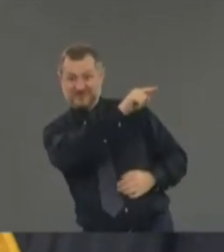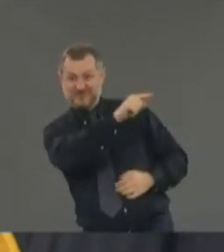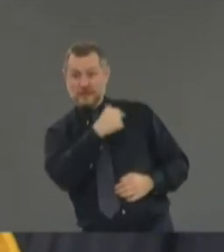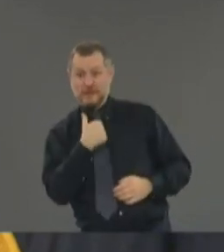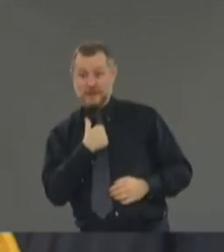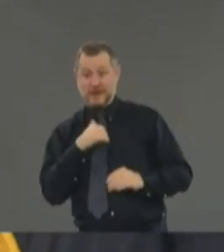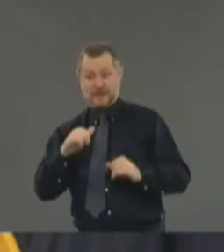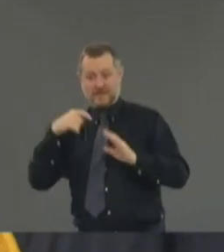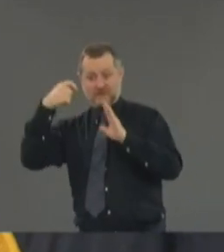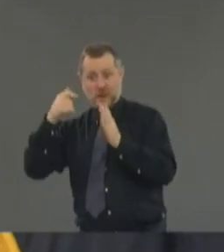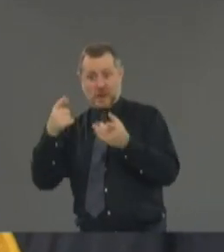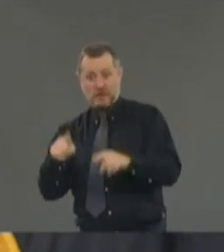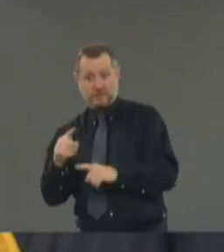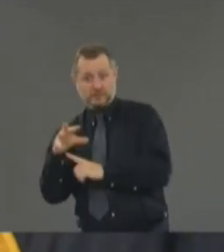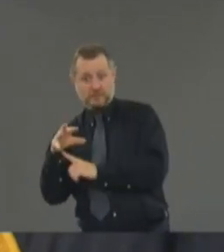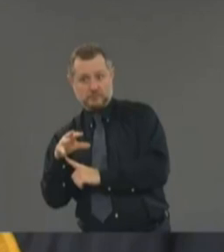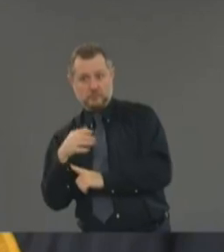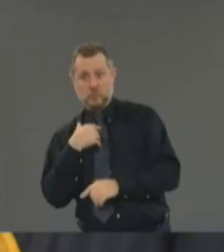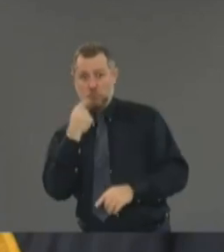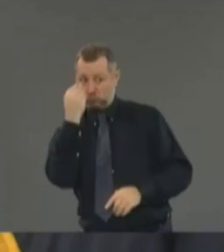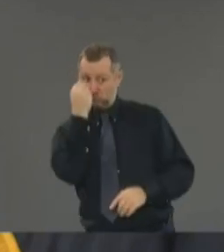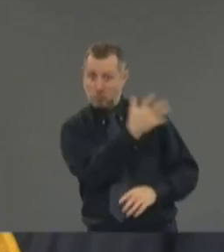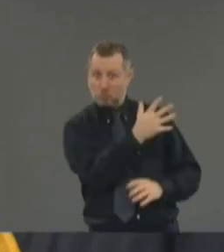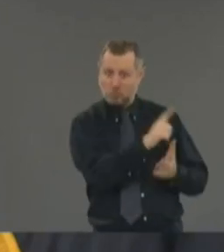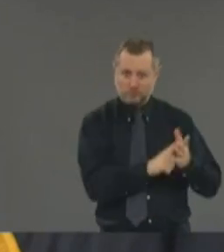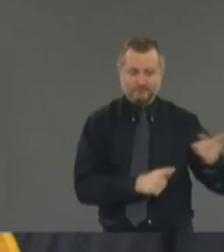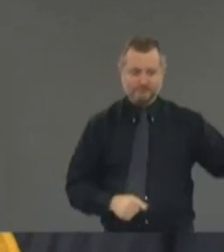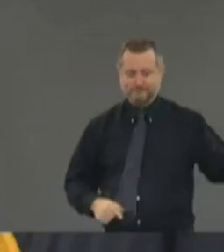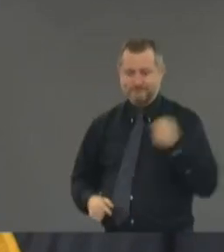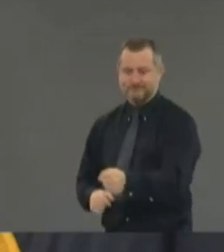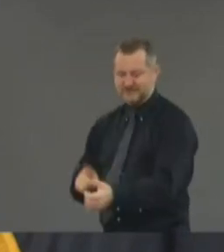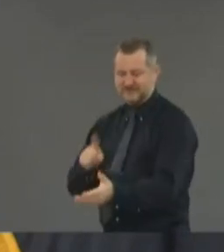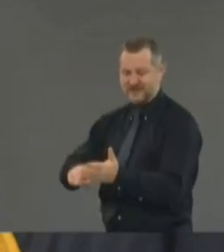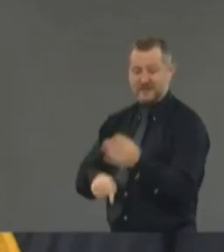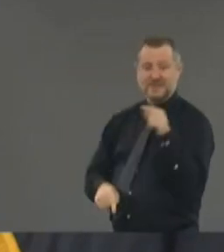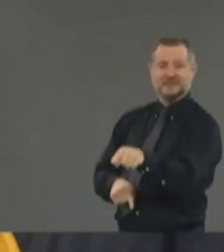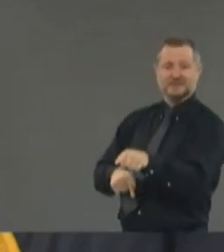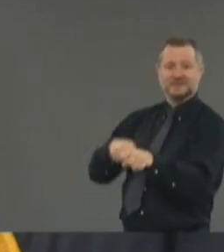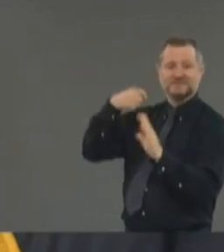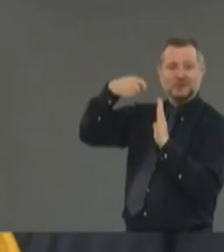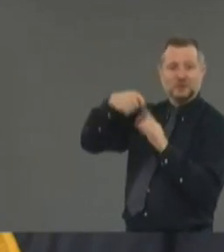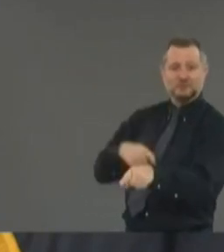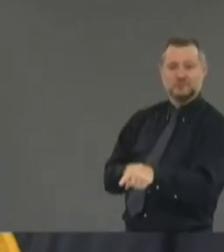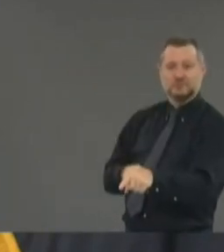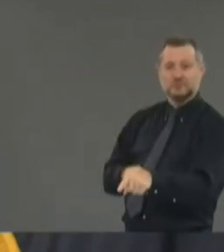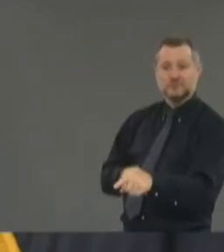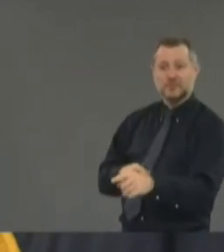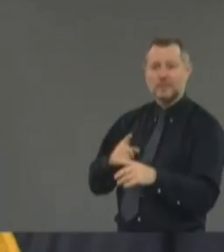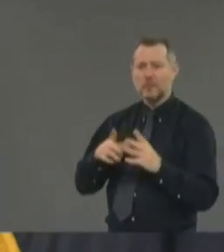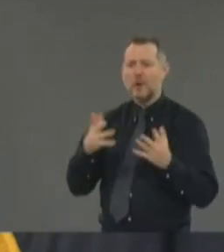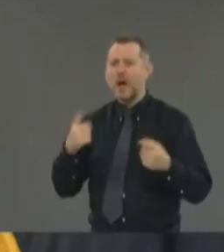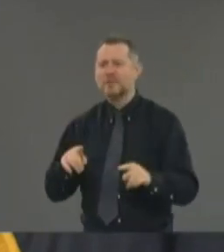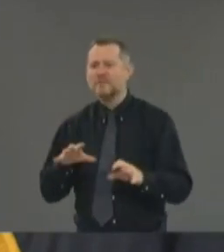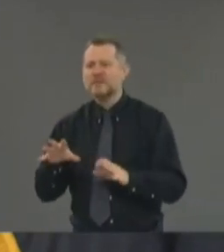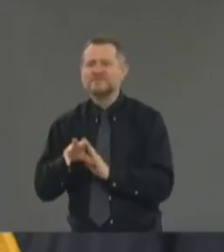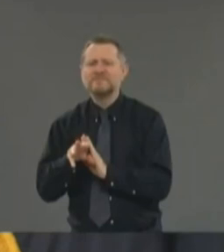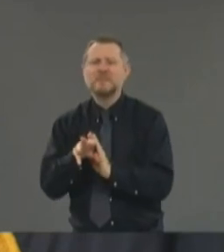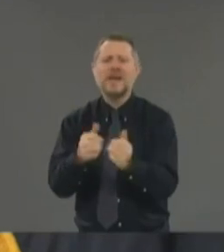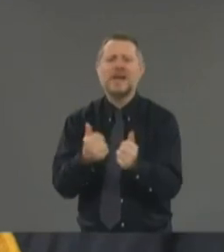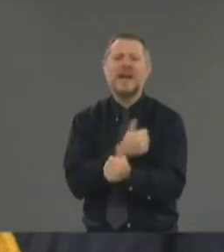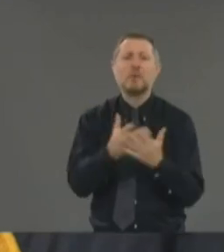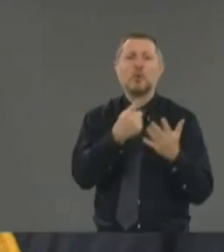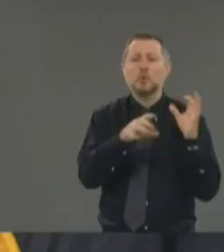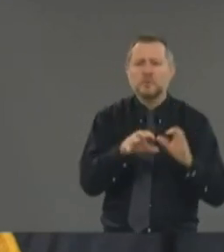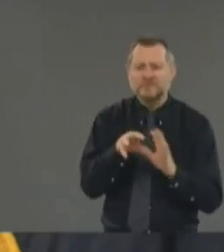I already told the Attorney General to do an investigation. Everything they're doing is being videotaped and is being